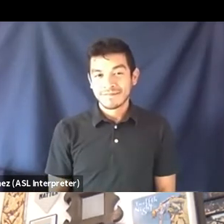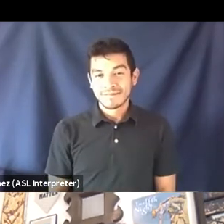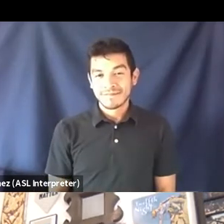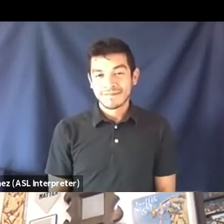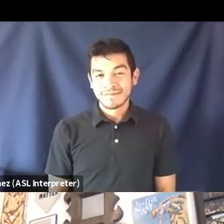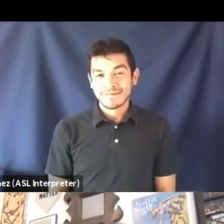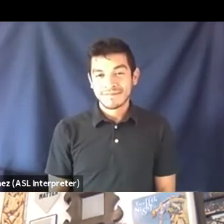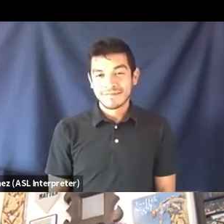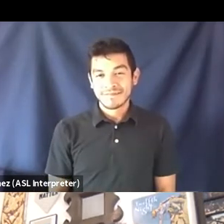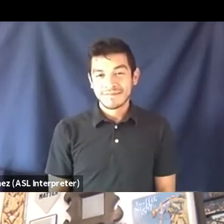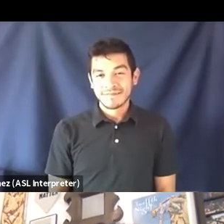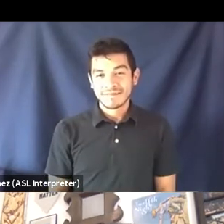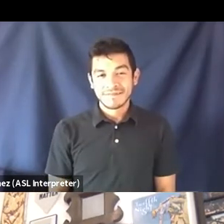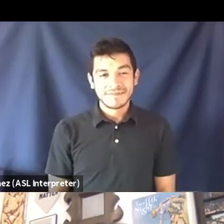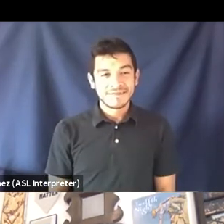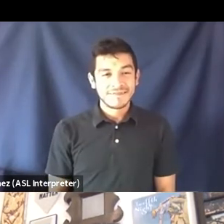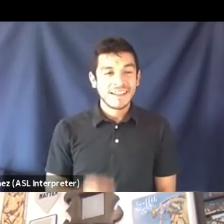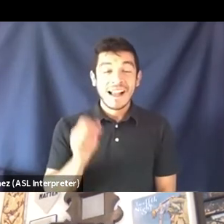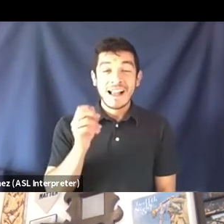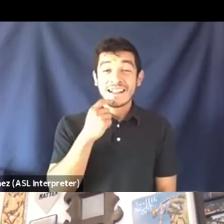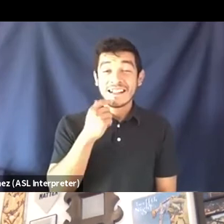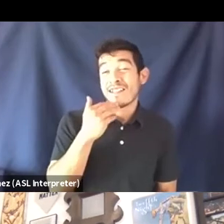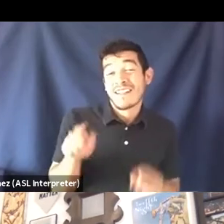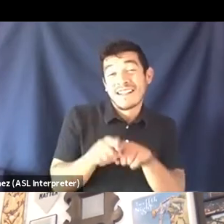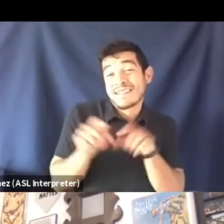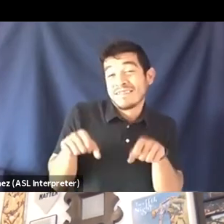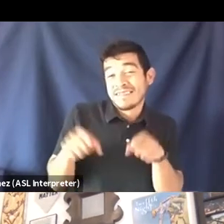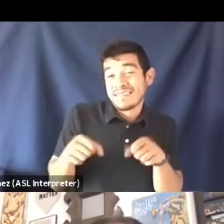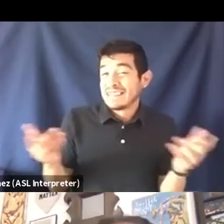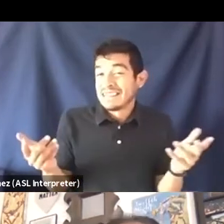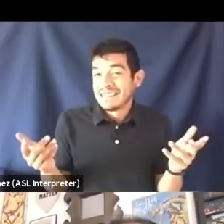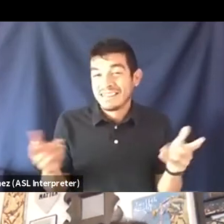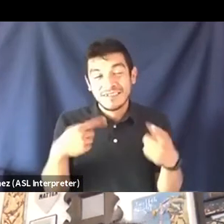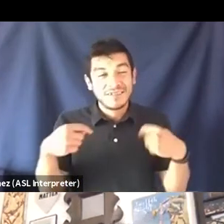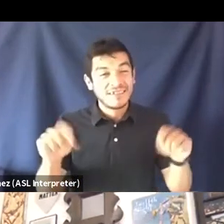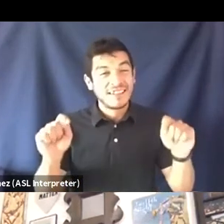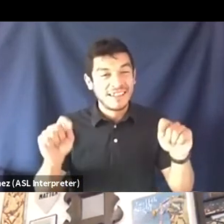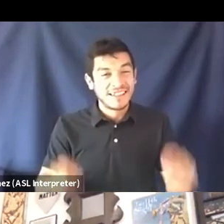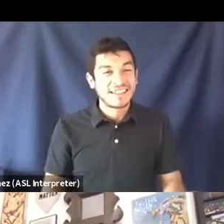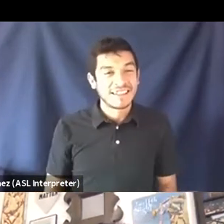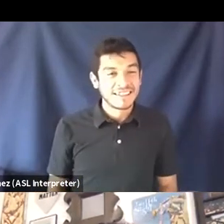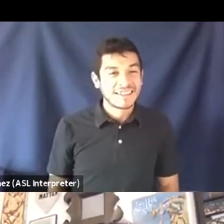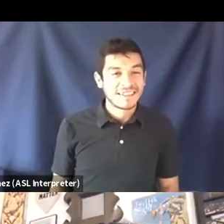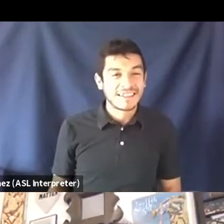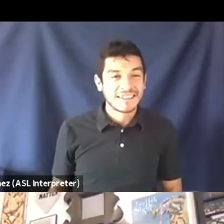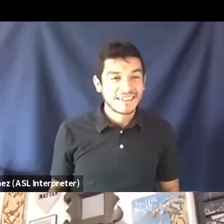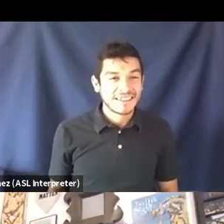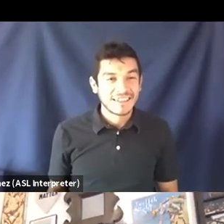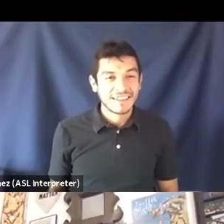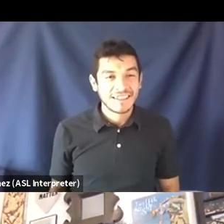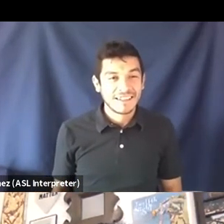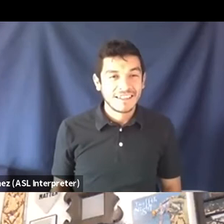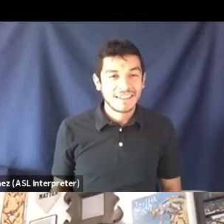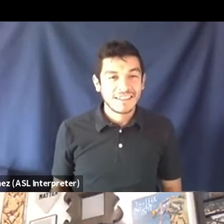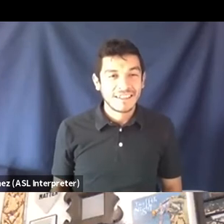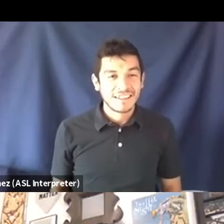Good. As good as we can be. Yeah, as good as can. About right. Well, I am just, you know, you probably hear this a